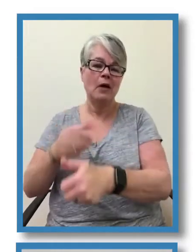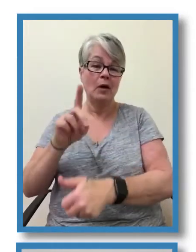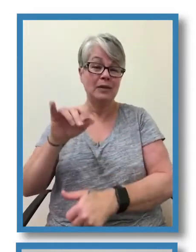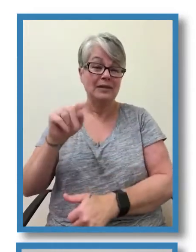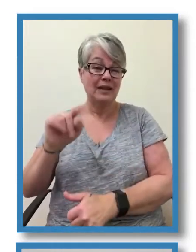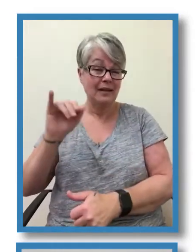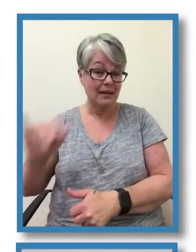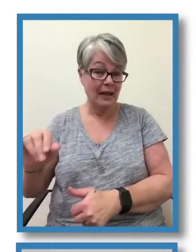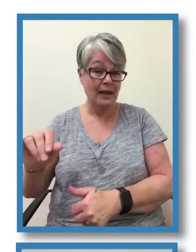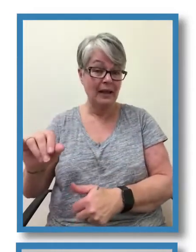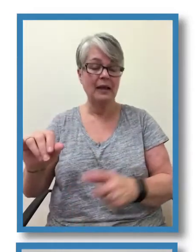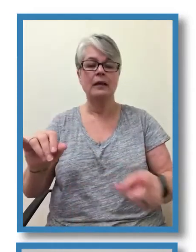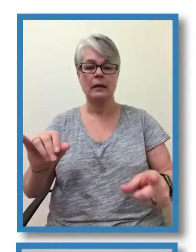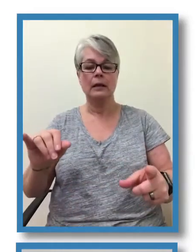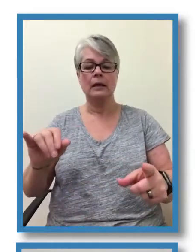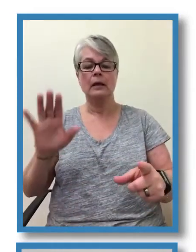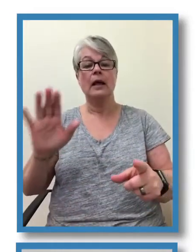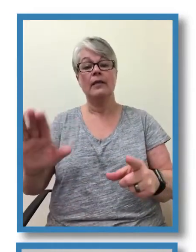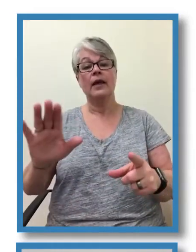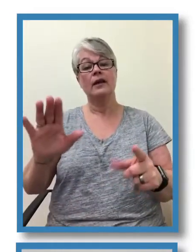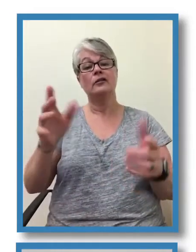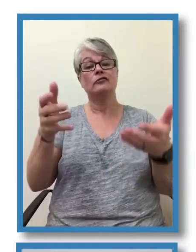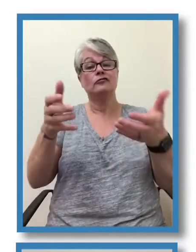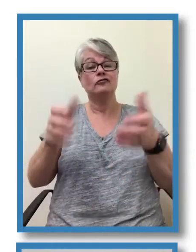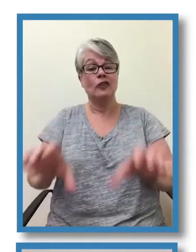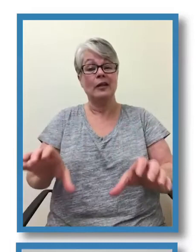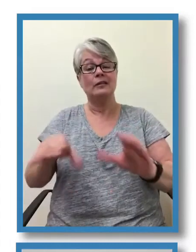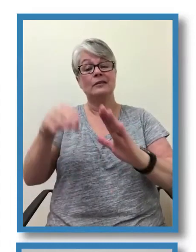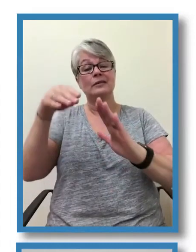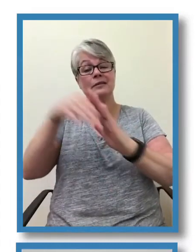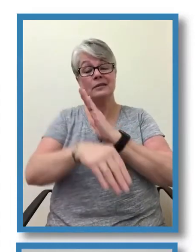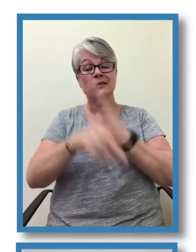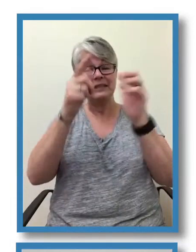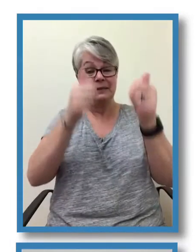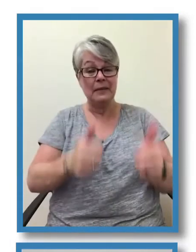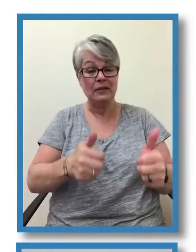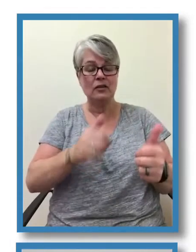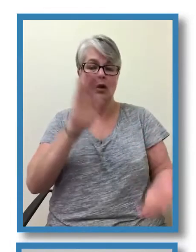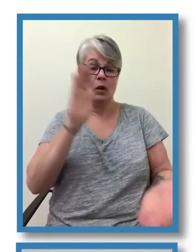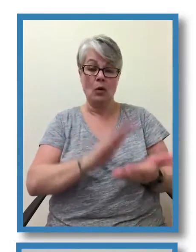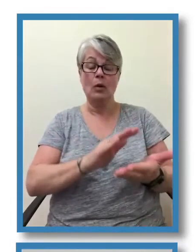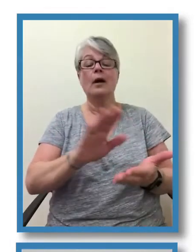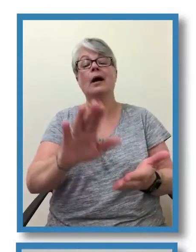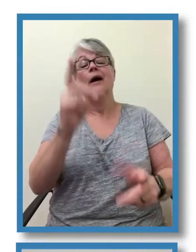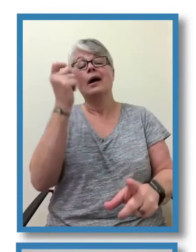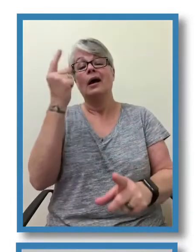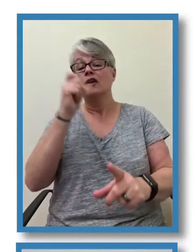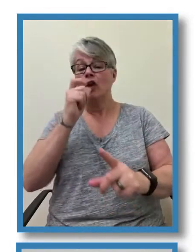if you asked yourself, would you rather be here or here, most people would say they'd want to be there.